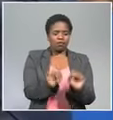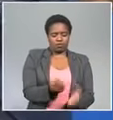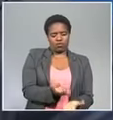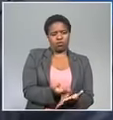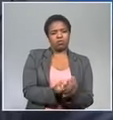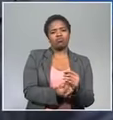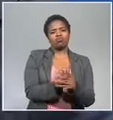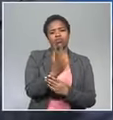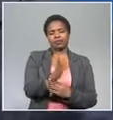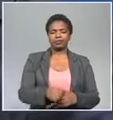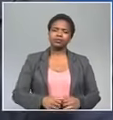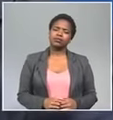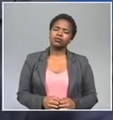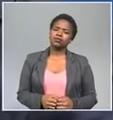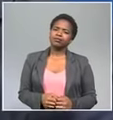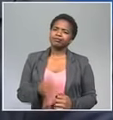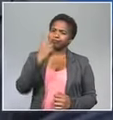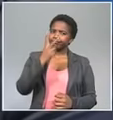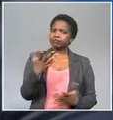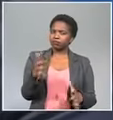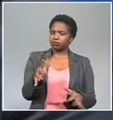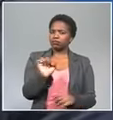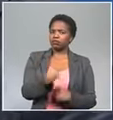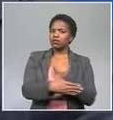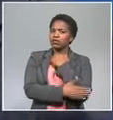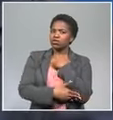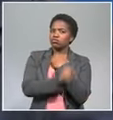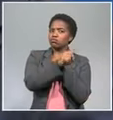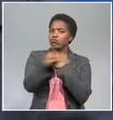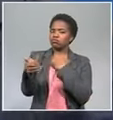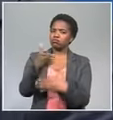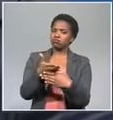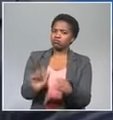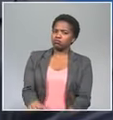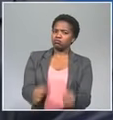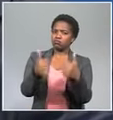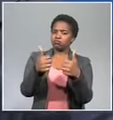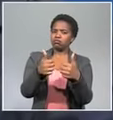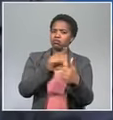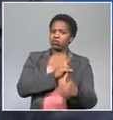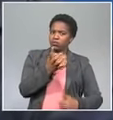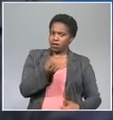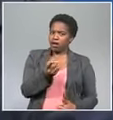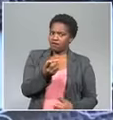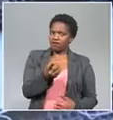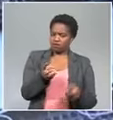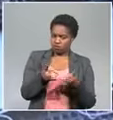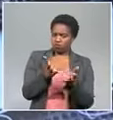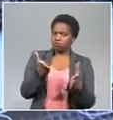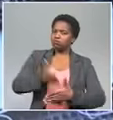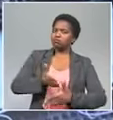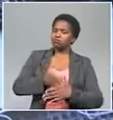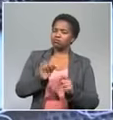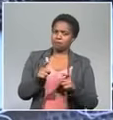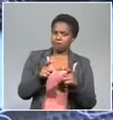economy. So we've seen some massive benefits for countries and cities where they've invested in this venture. And so it's a